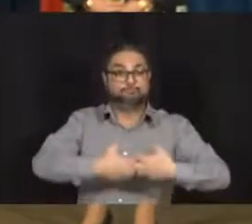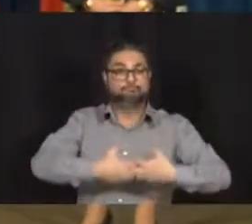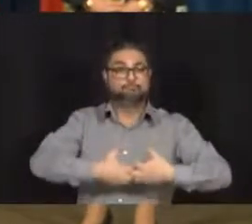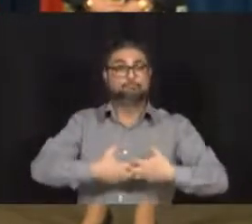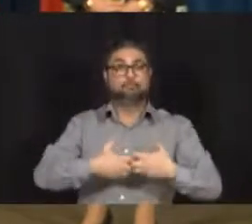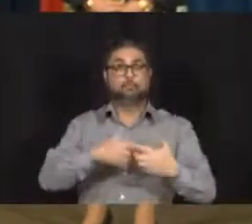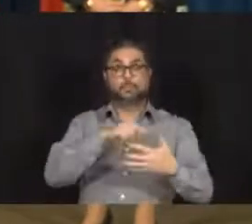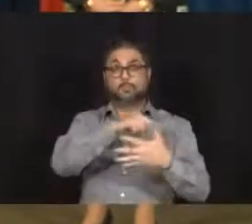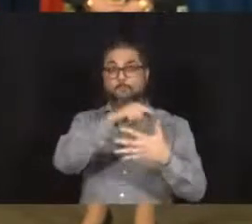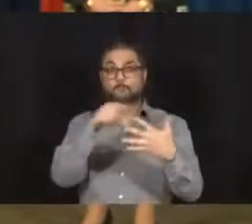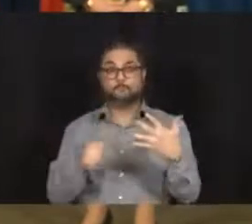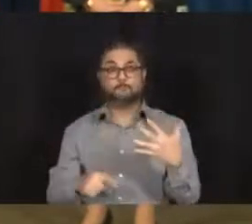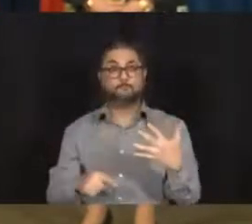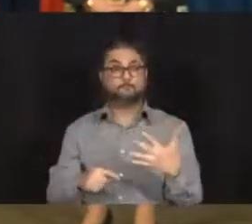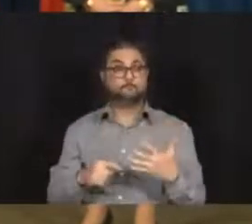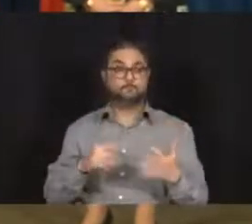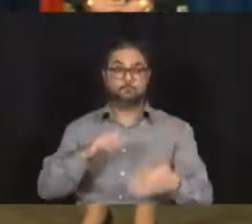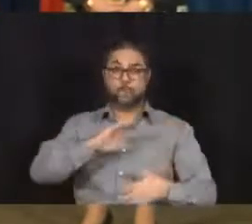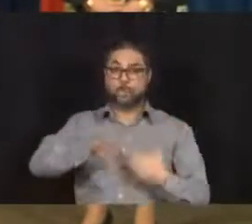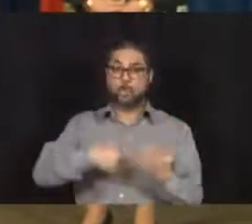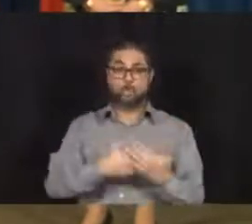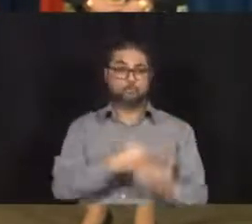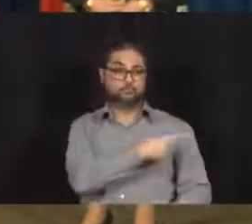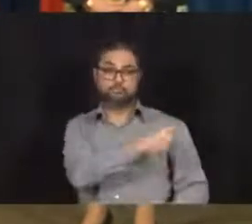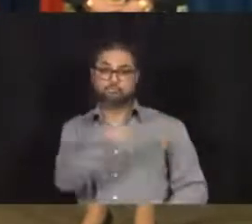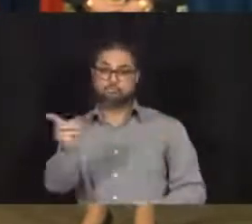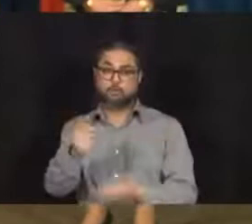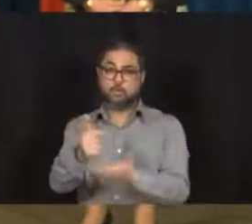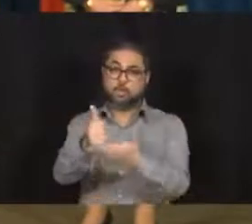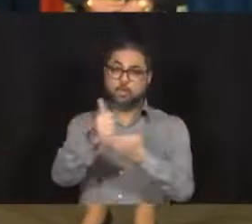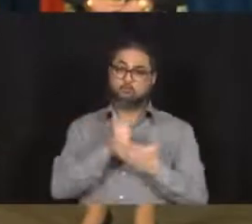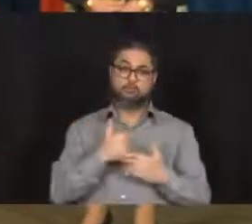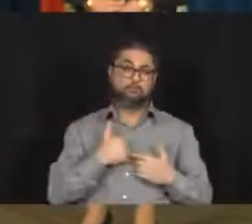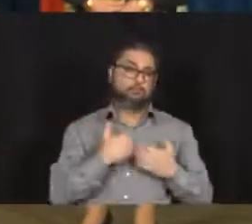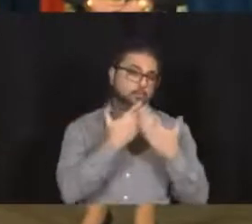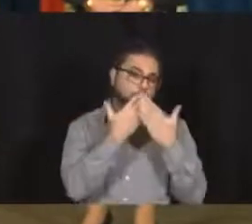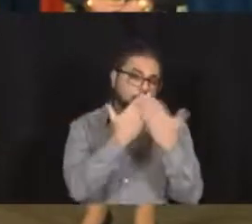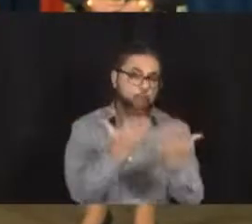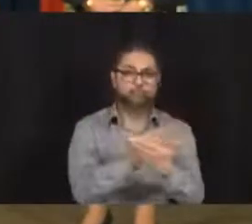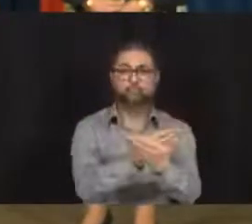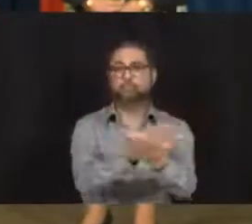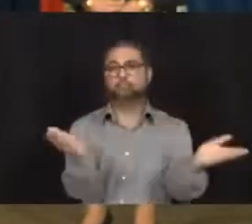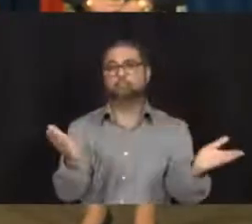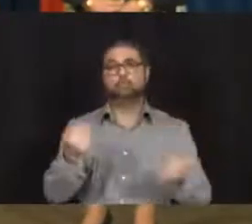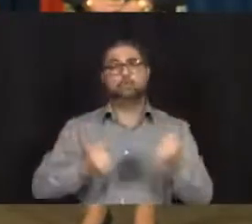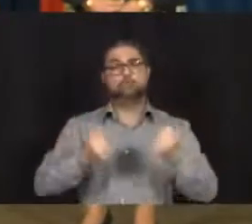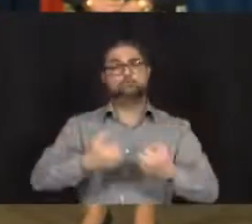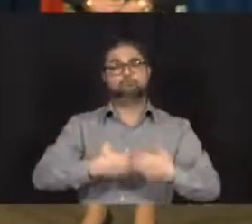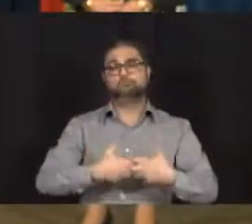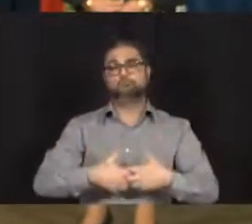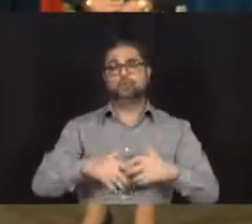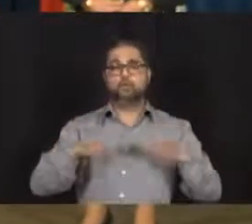in a massive way. So I just want to thank them. And do you know what's amazing is how quickly